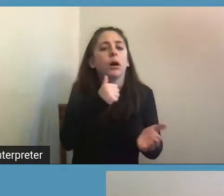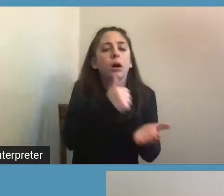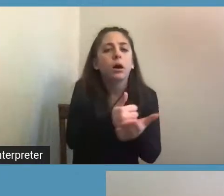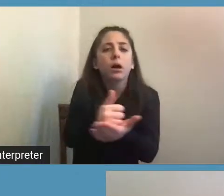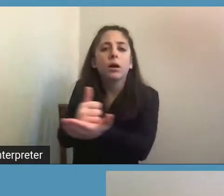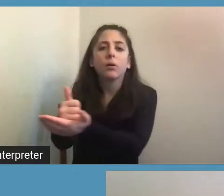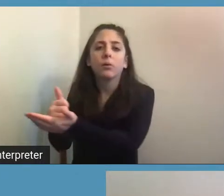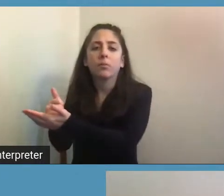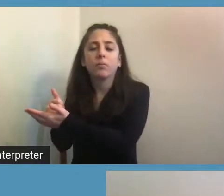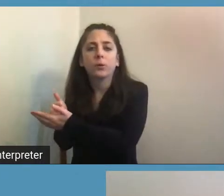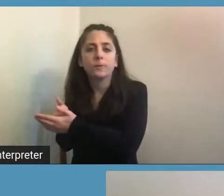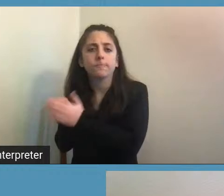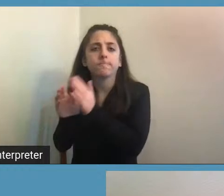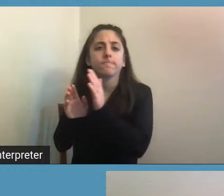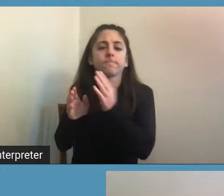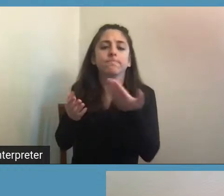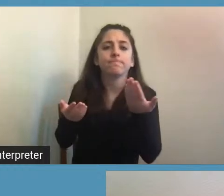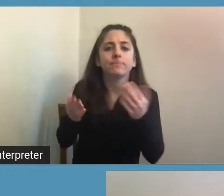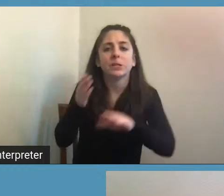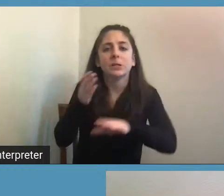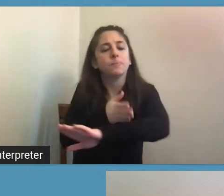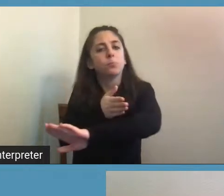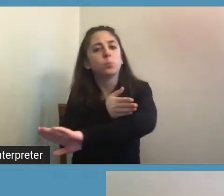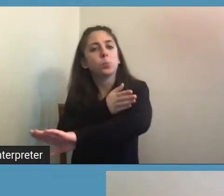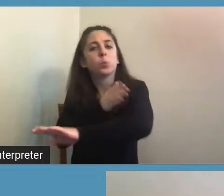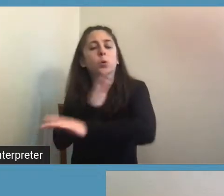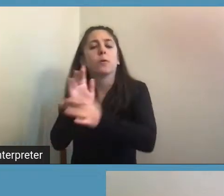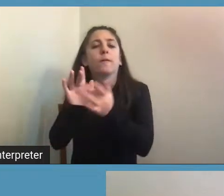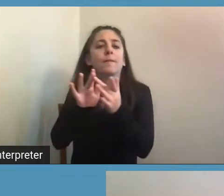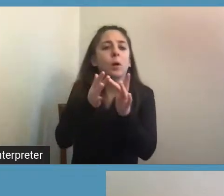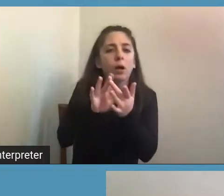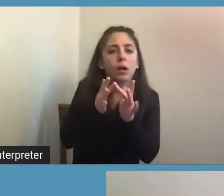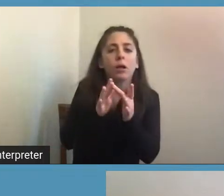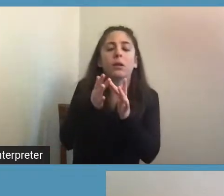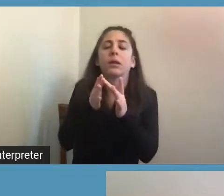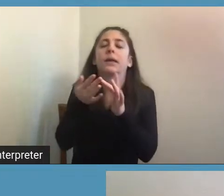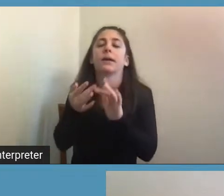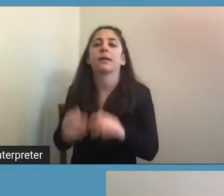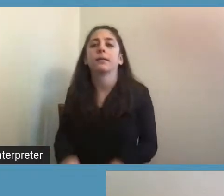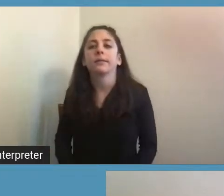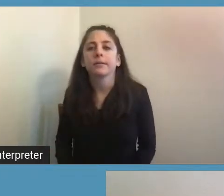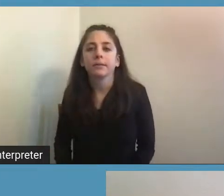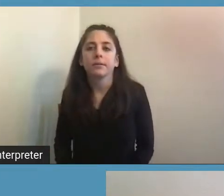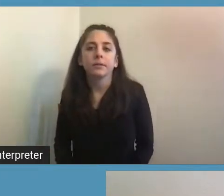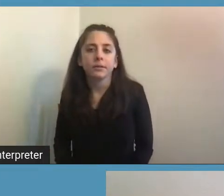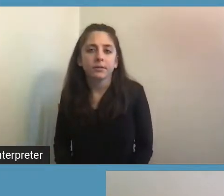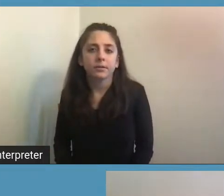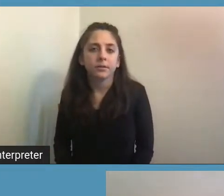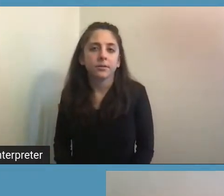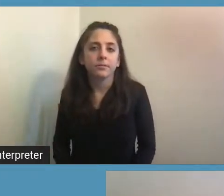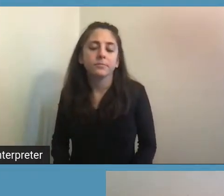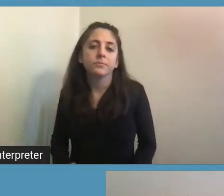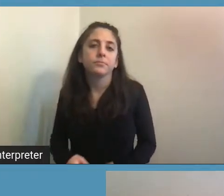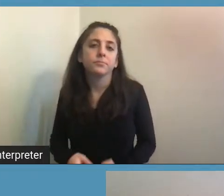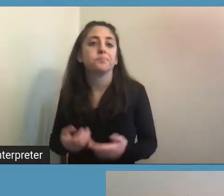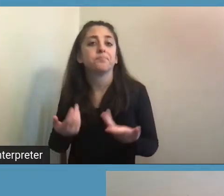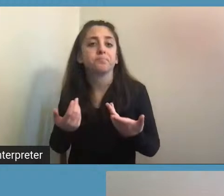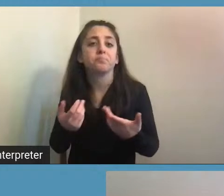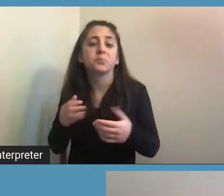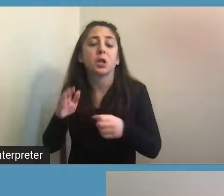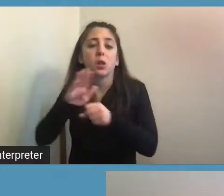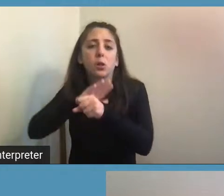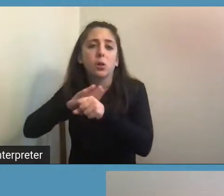well, because those will be the people who do follow and retweet you. And then maybe their followers will as well. So I think